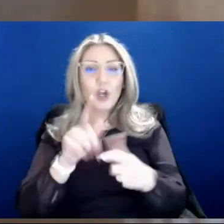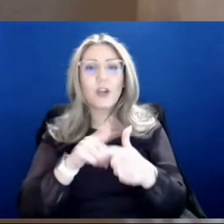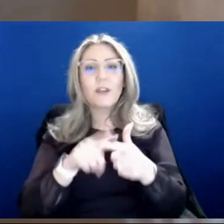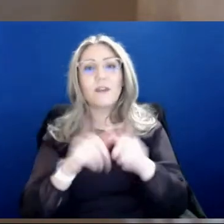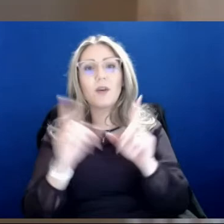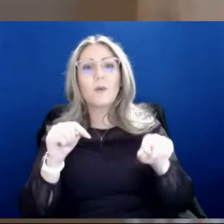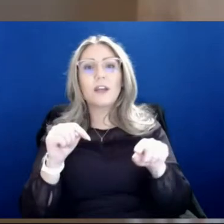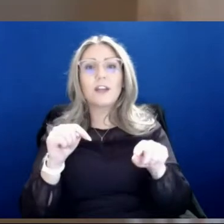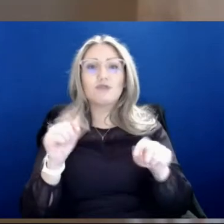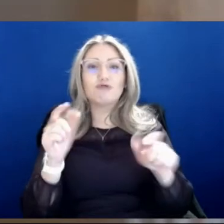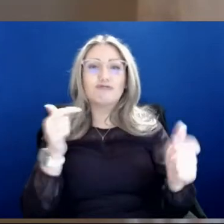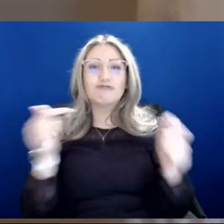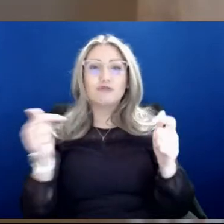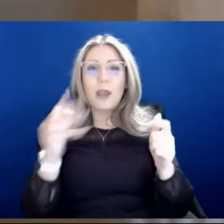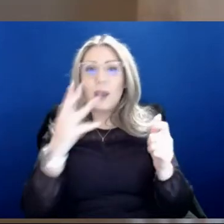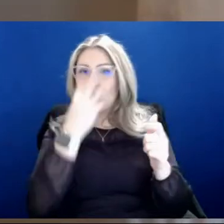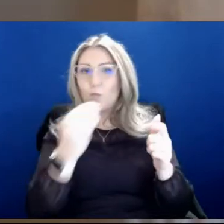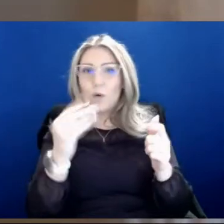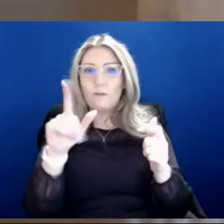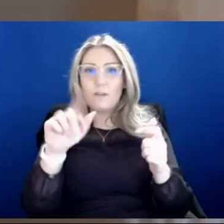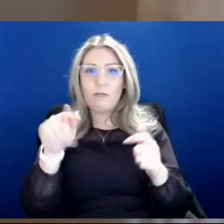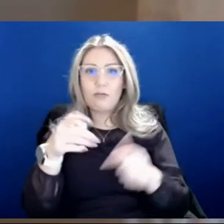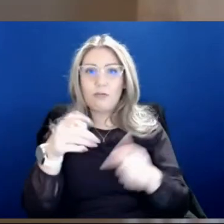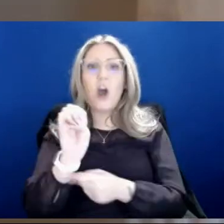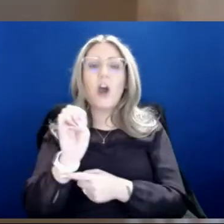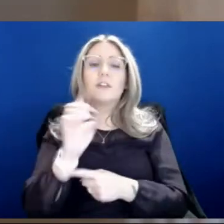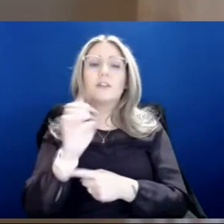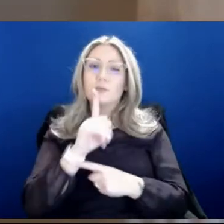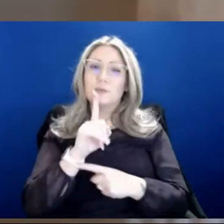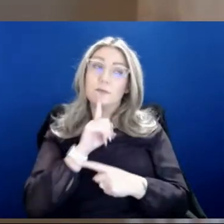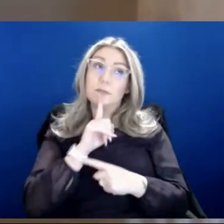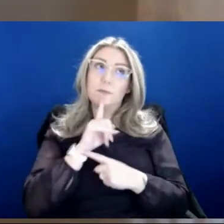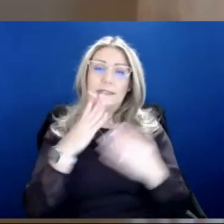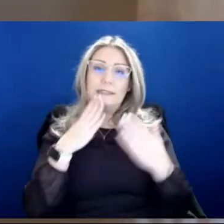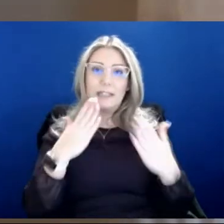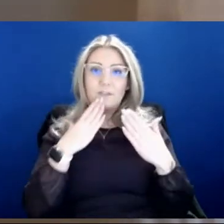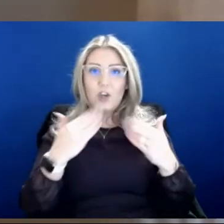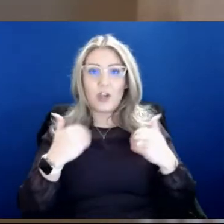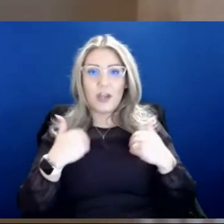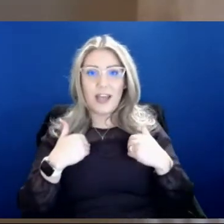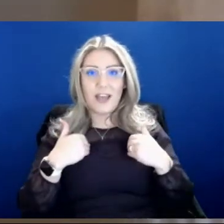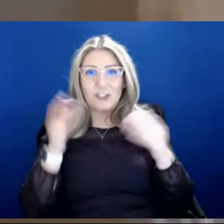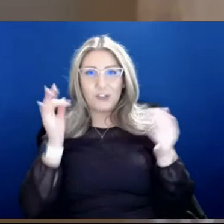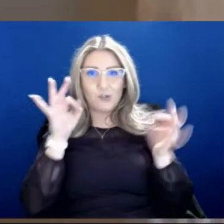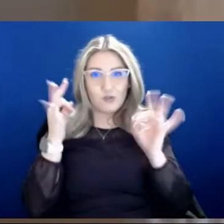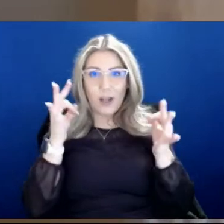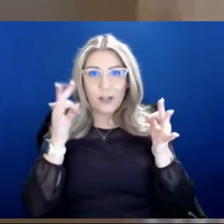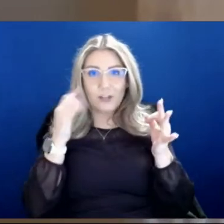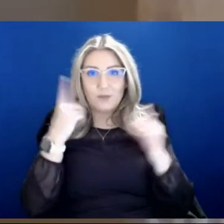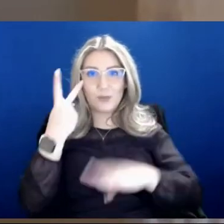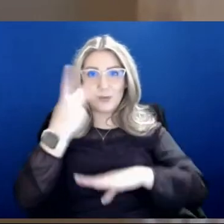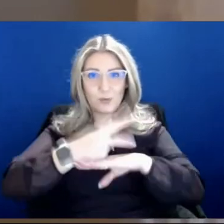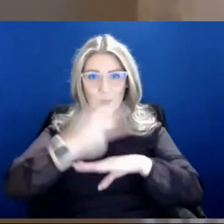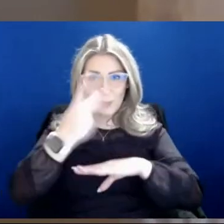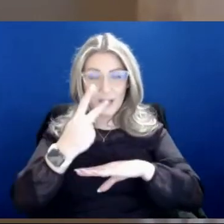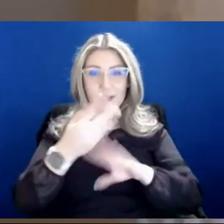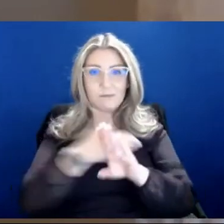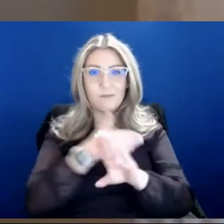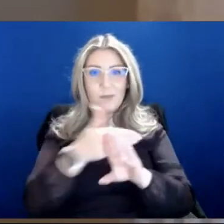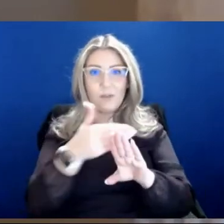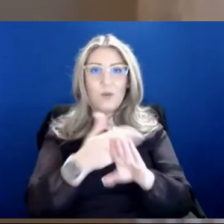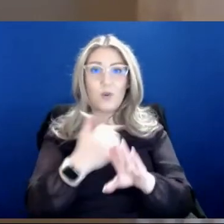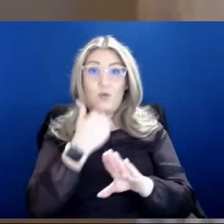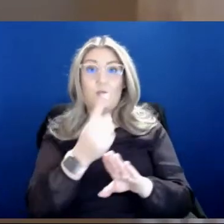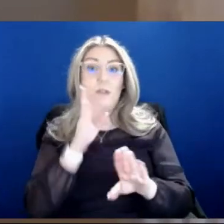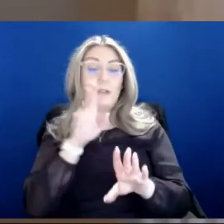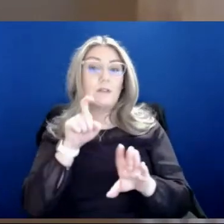Lodge. So I was very thankful to have a distraction for 2 days before we really had to